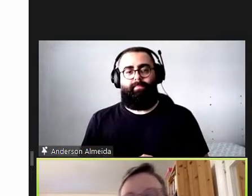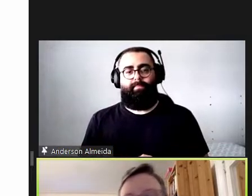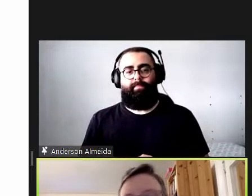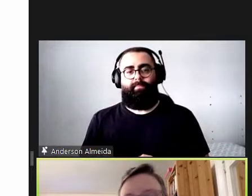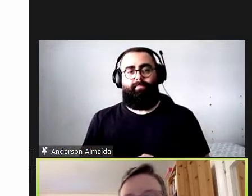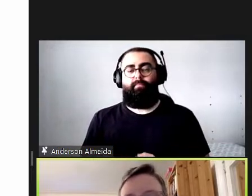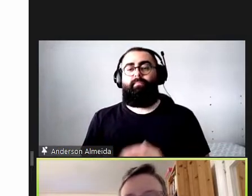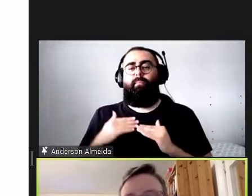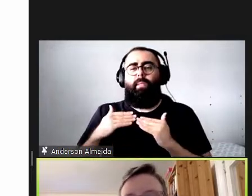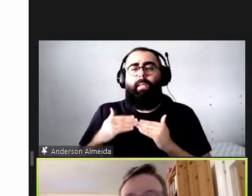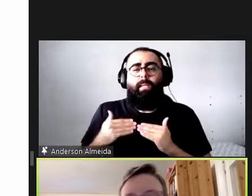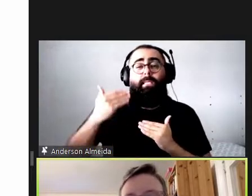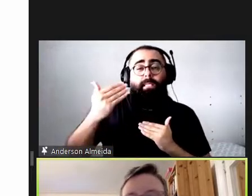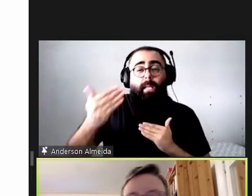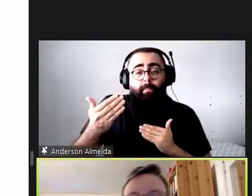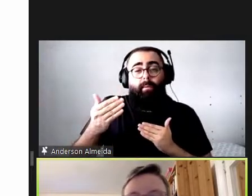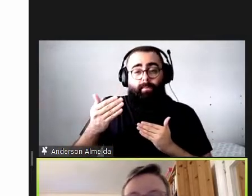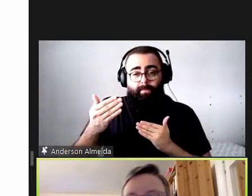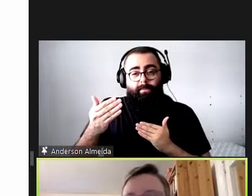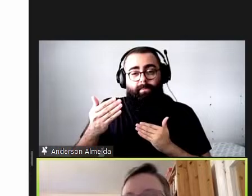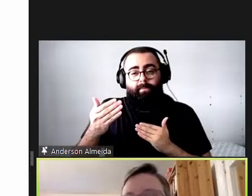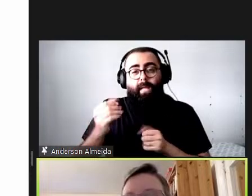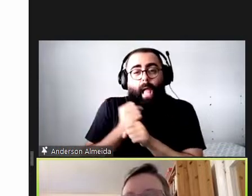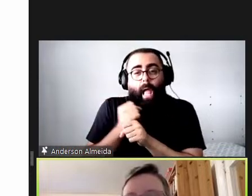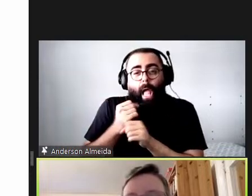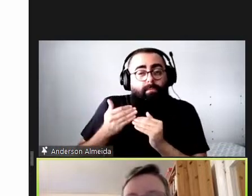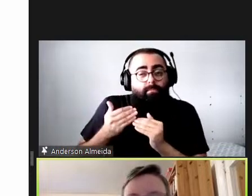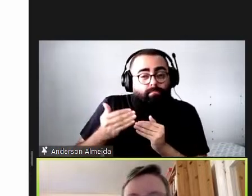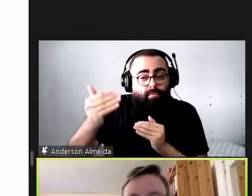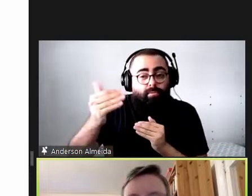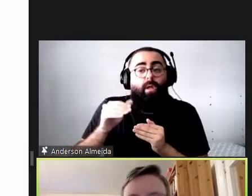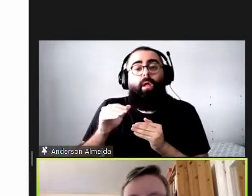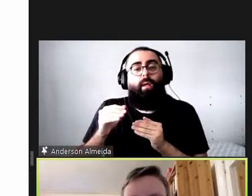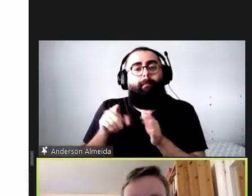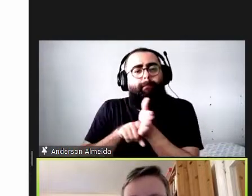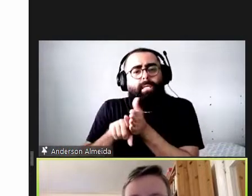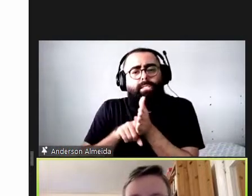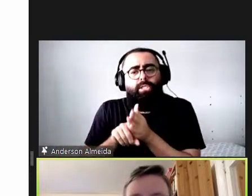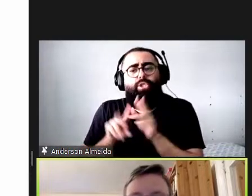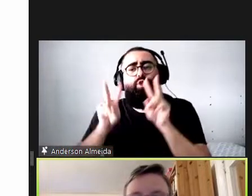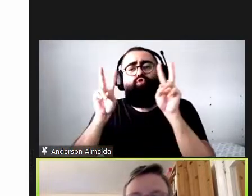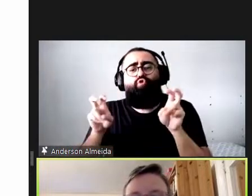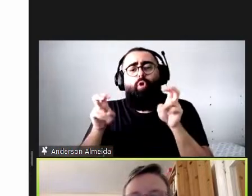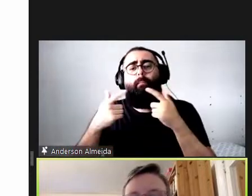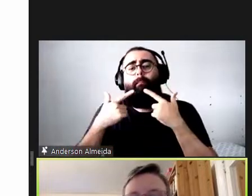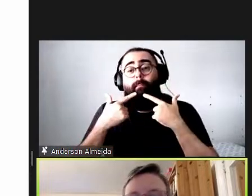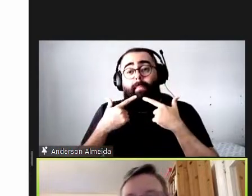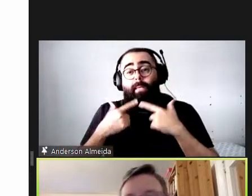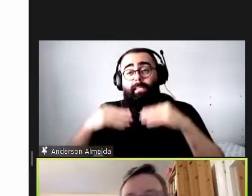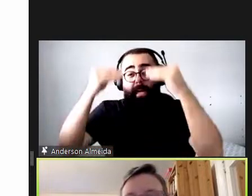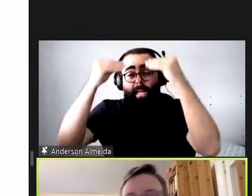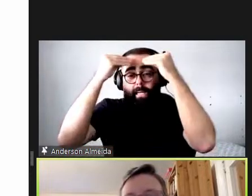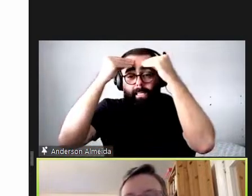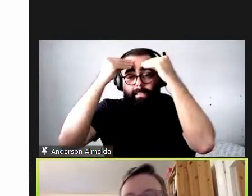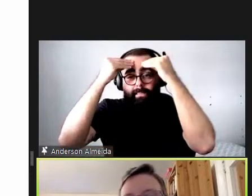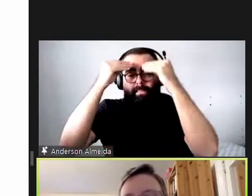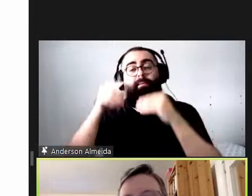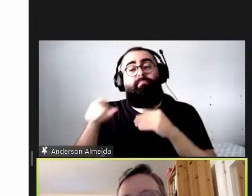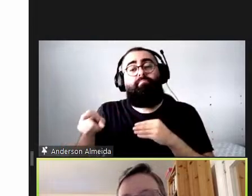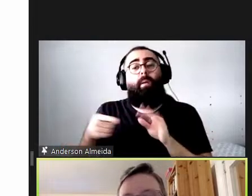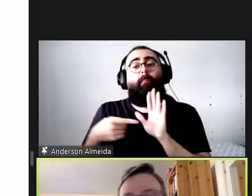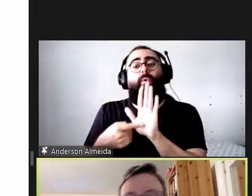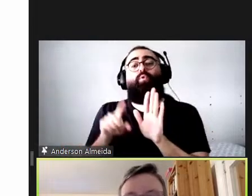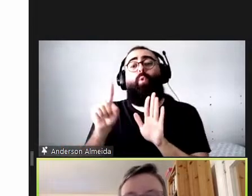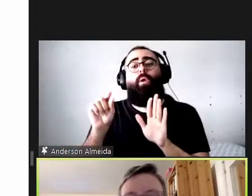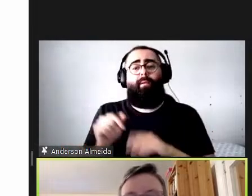Later research started looking into the acquisition process and was able to show that ASL is acquired